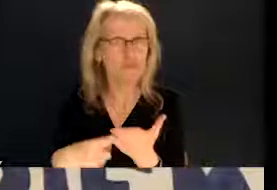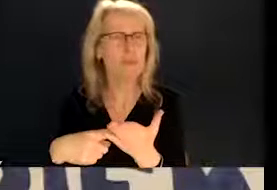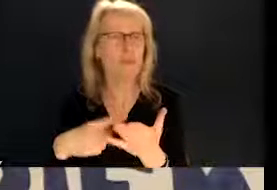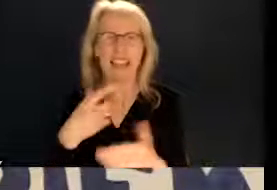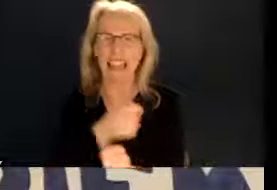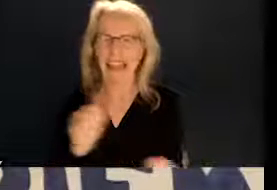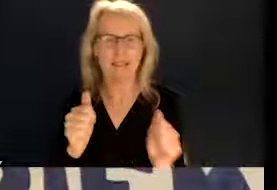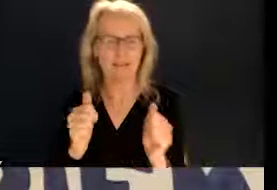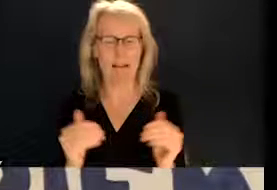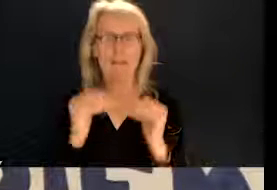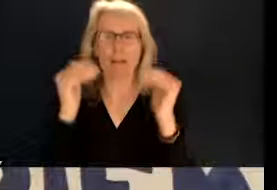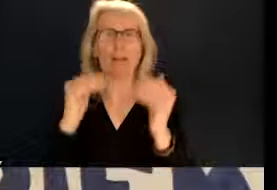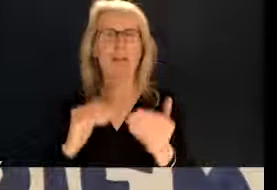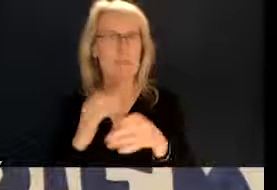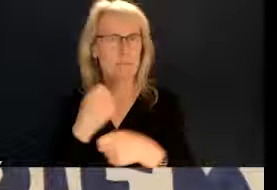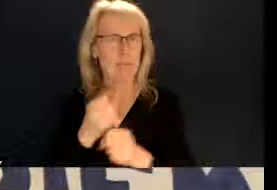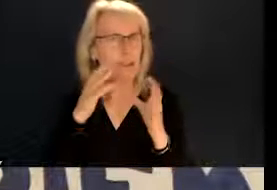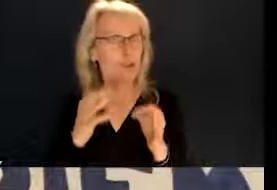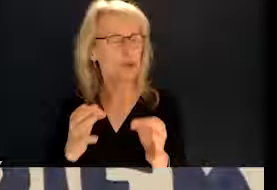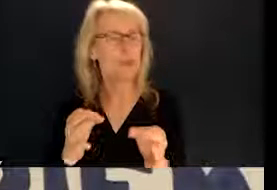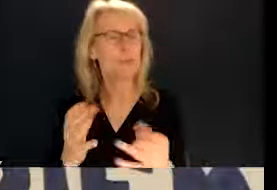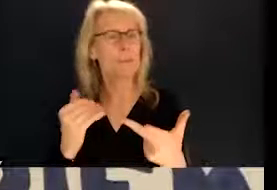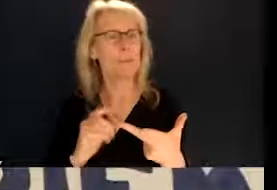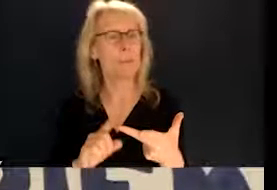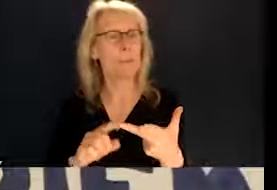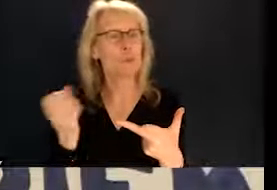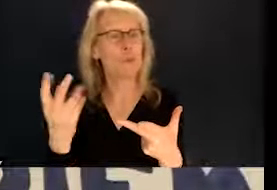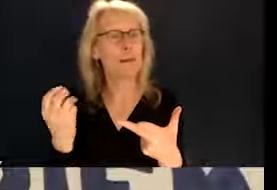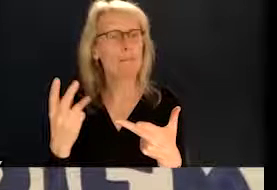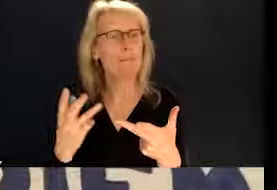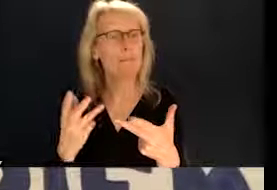12, establish urban and rural policies that clean up, rebuild, and balance with nature.